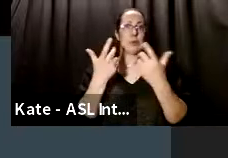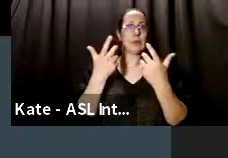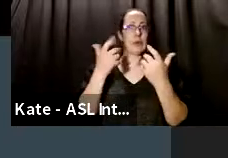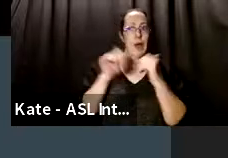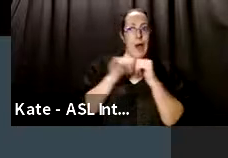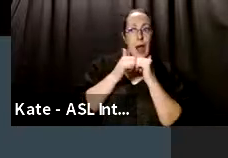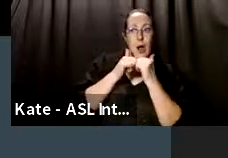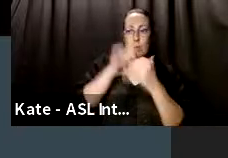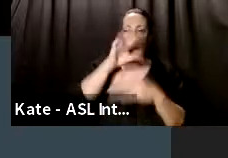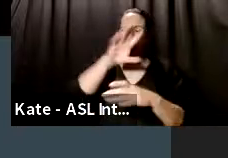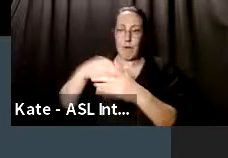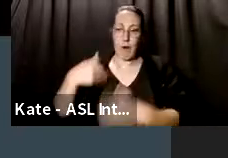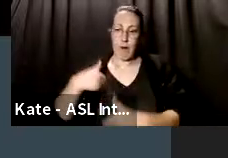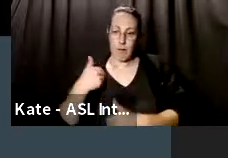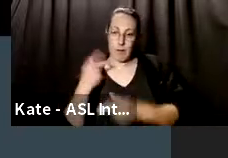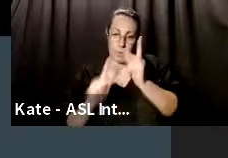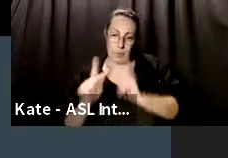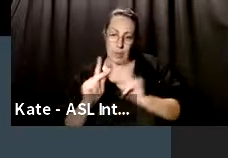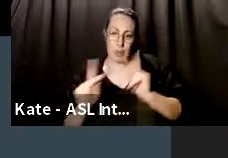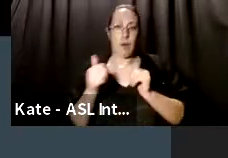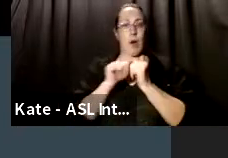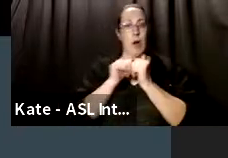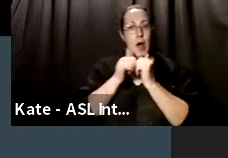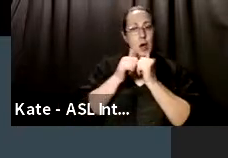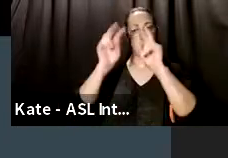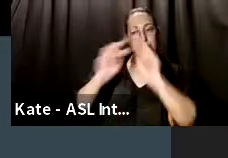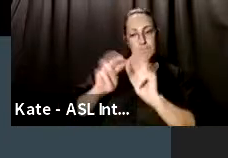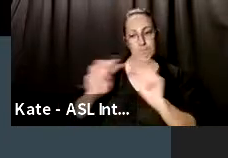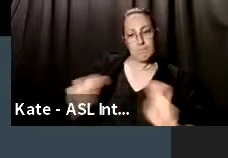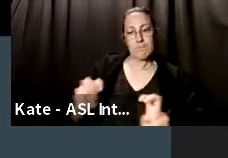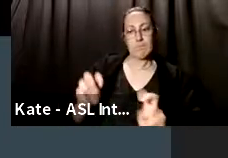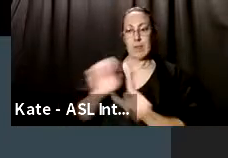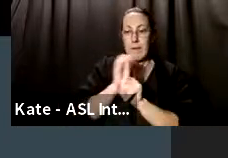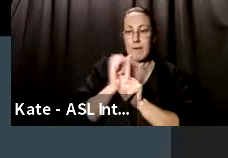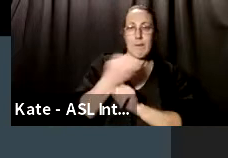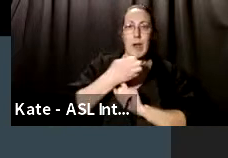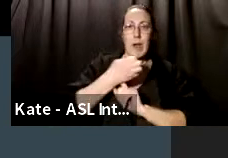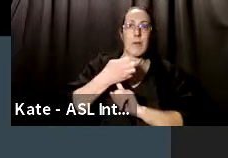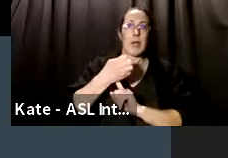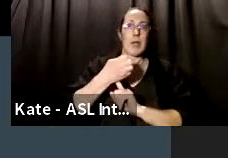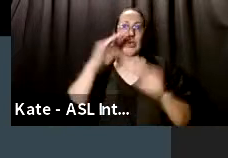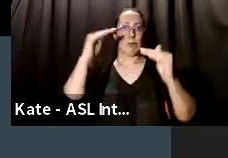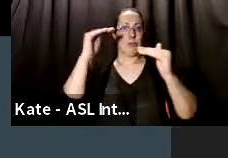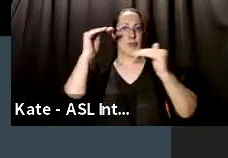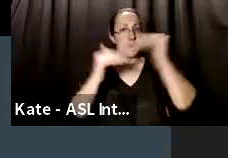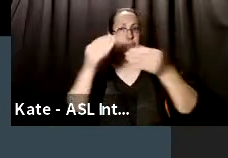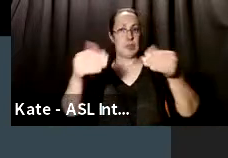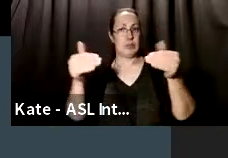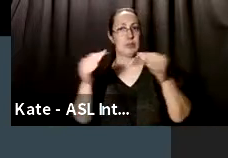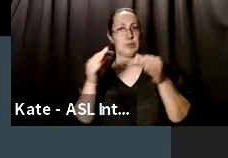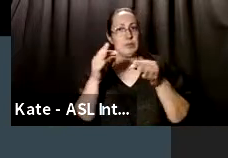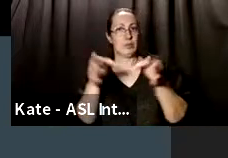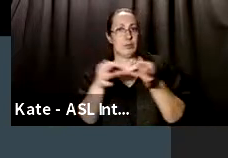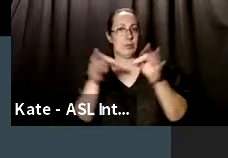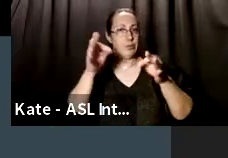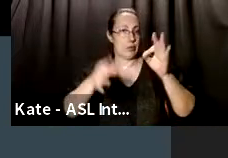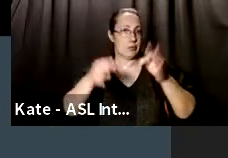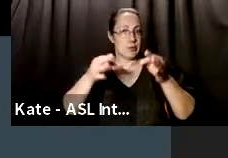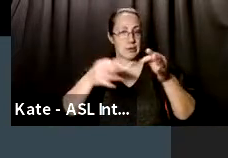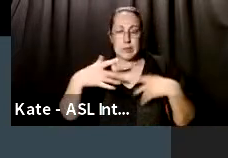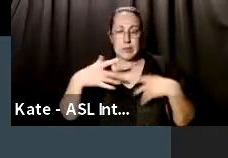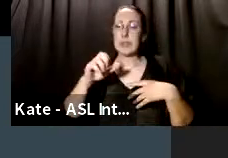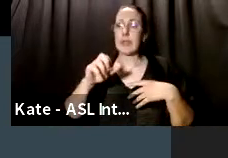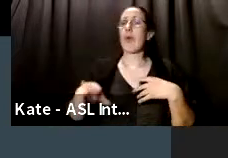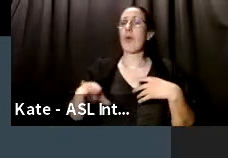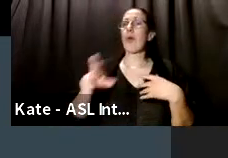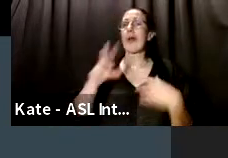to break down the ideas of environmental justice, environmental racism, for other spaces that have brought TCC or TCC-like